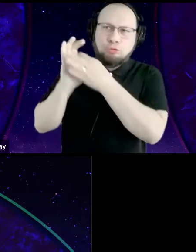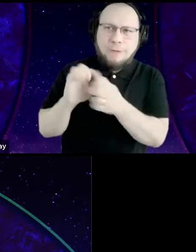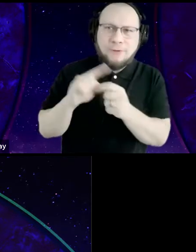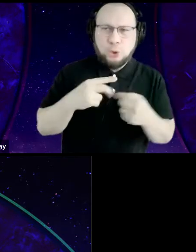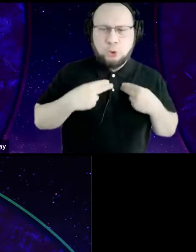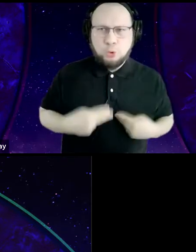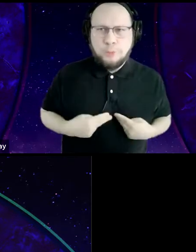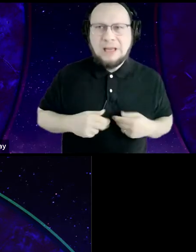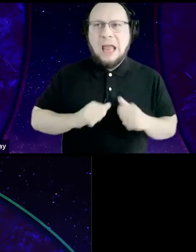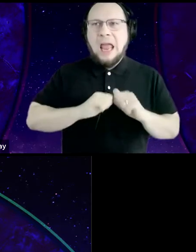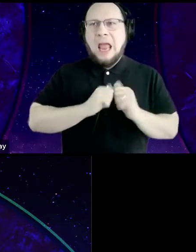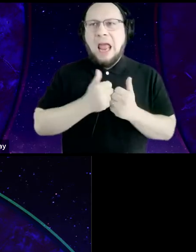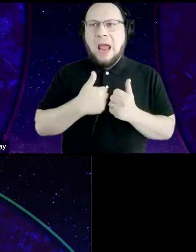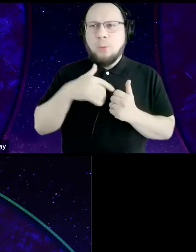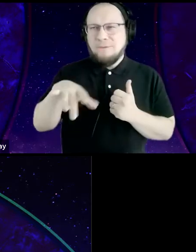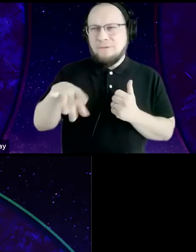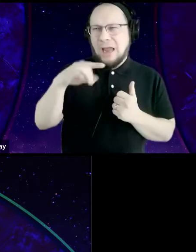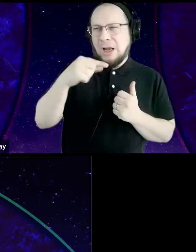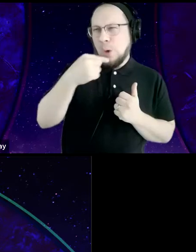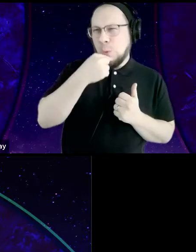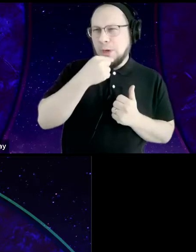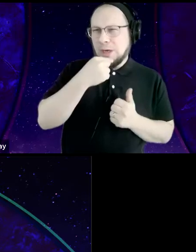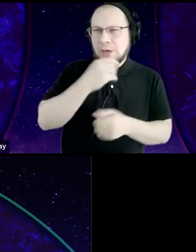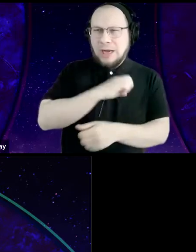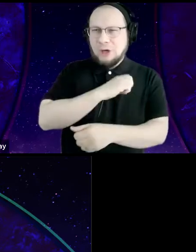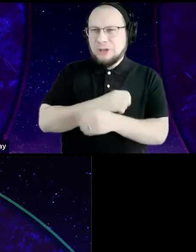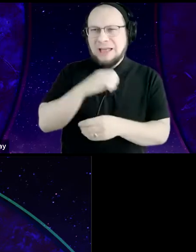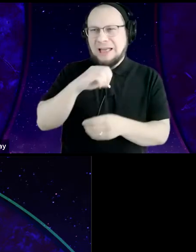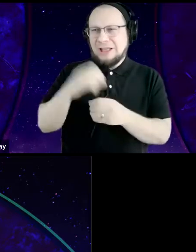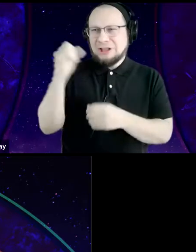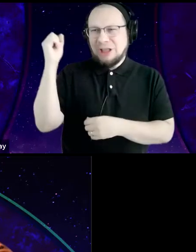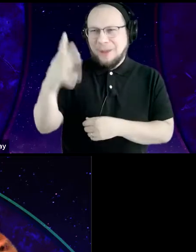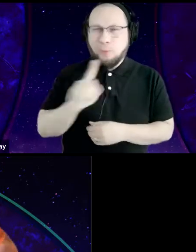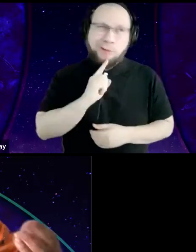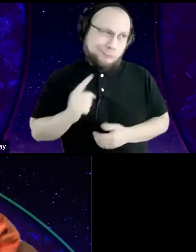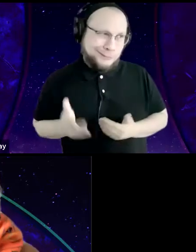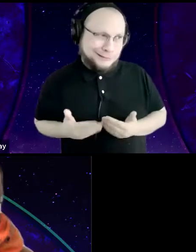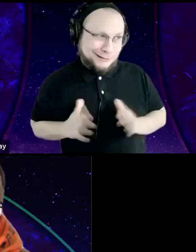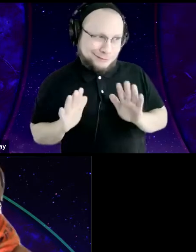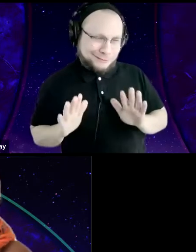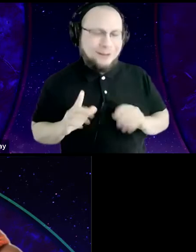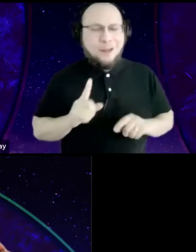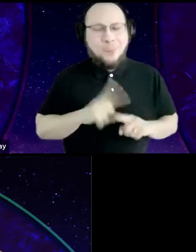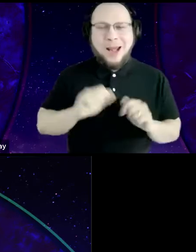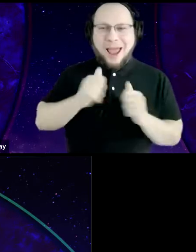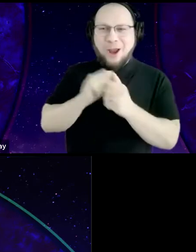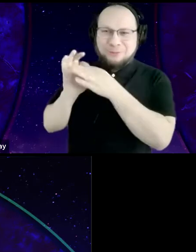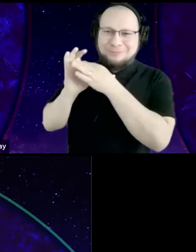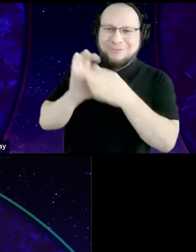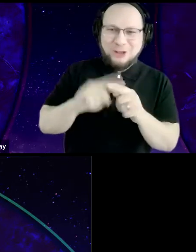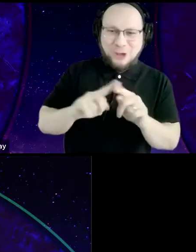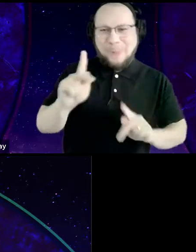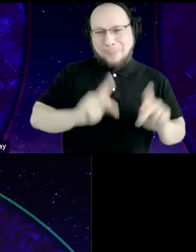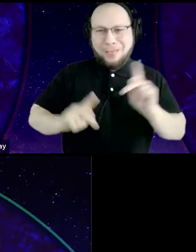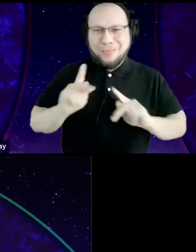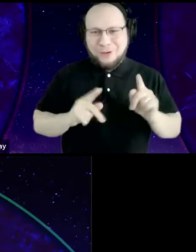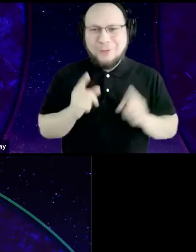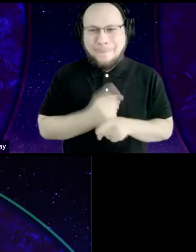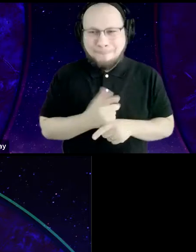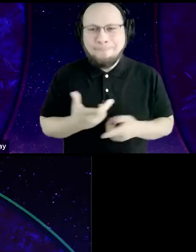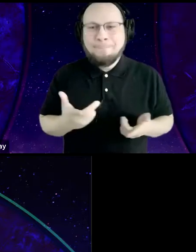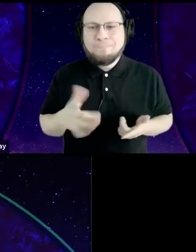as we consider how to excavate queerness, like mm-hmm. it's really not that hard, but you know, to find like